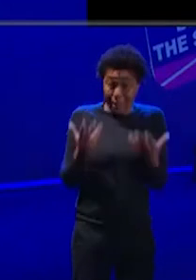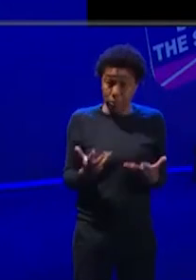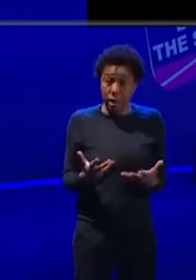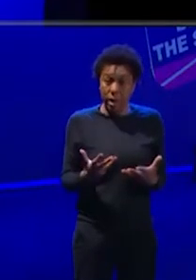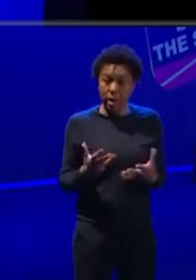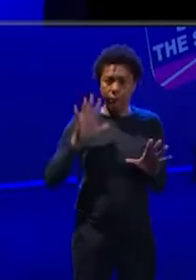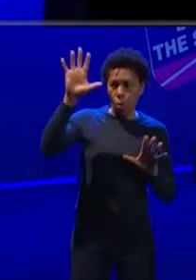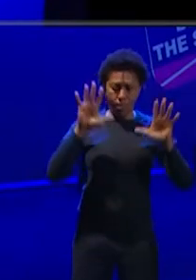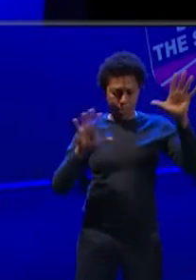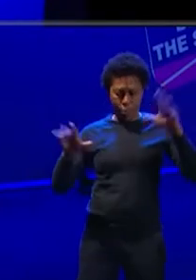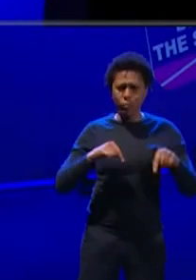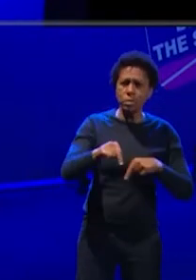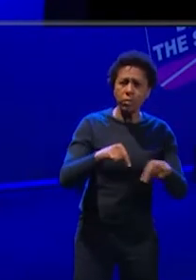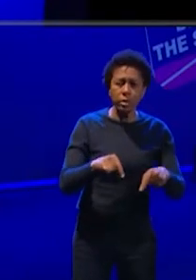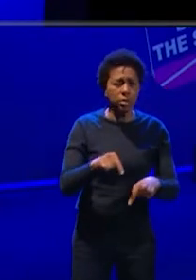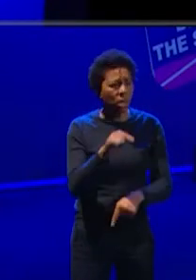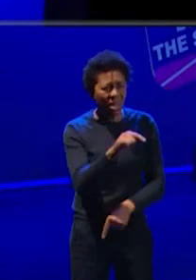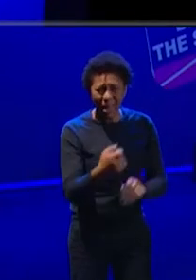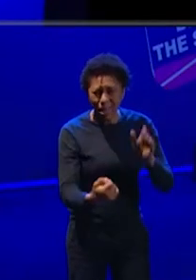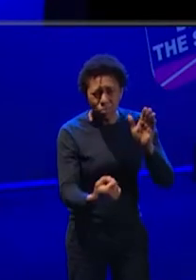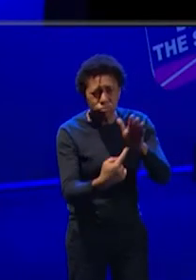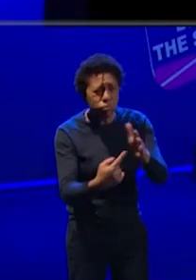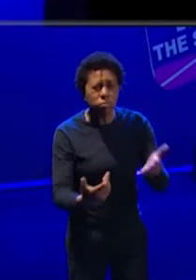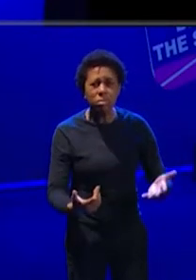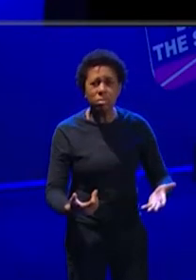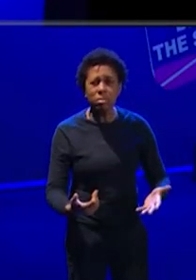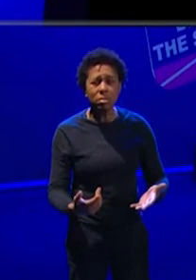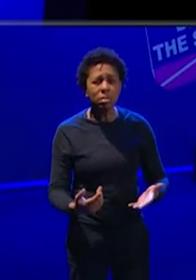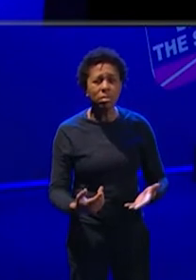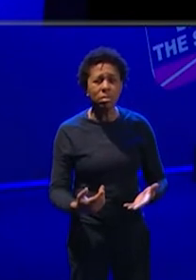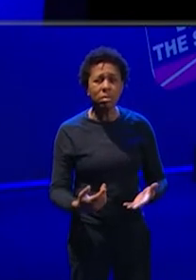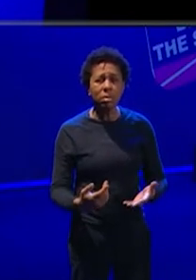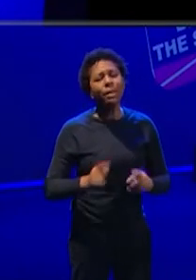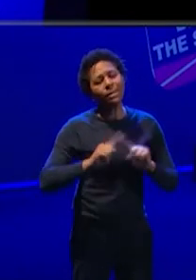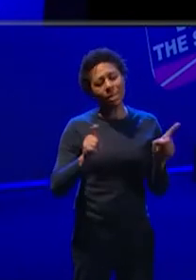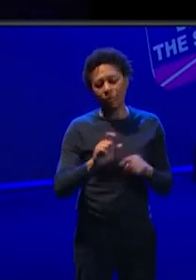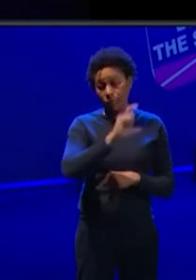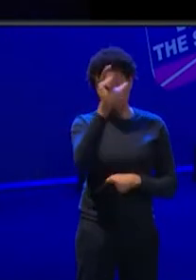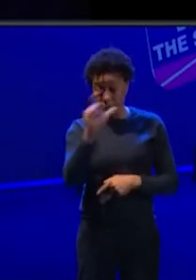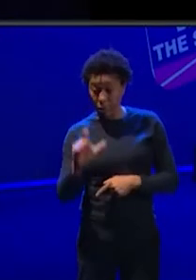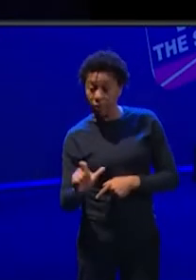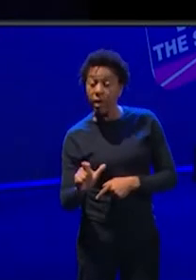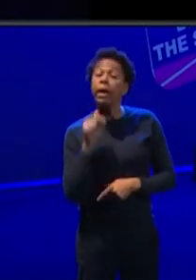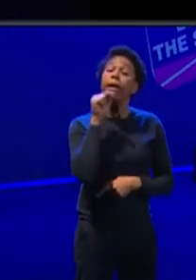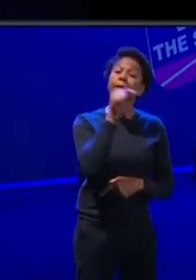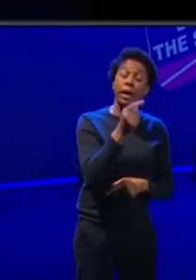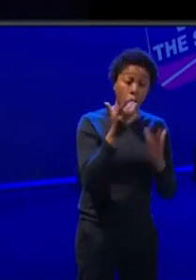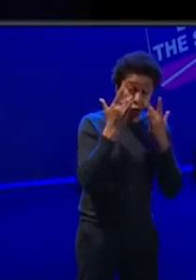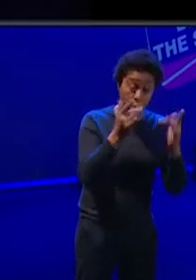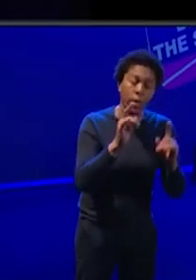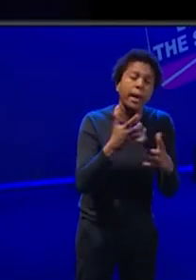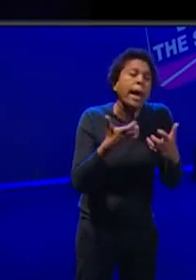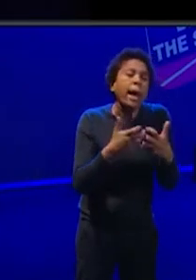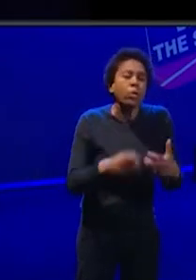movement directors. Movement directors are so important. It's different from choreography. They're showing how you